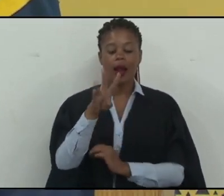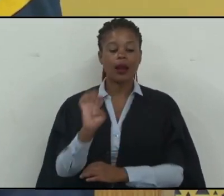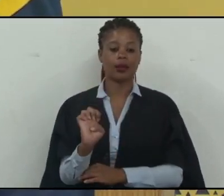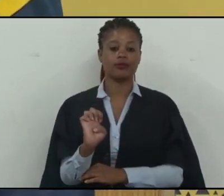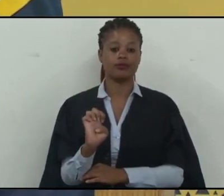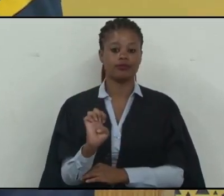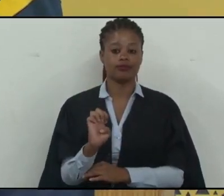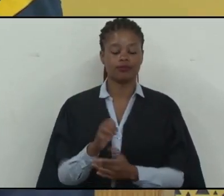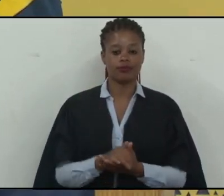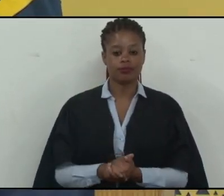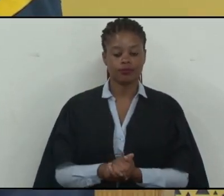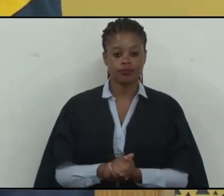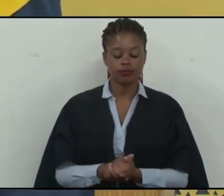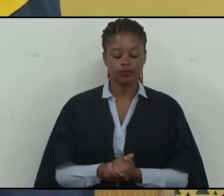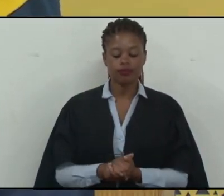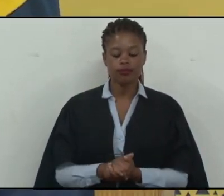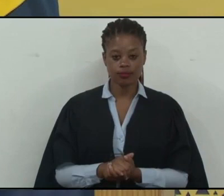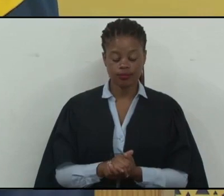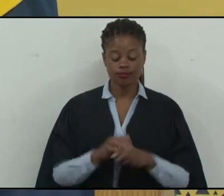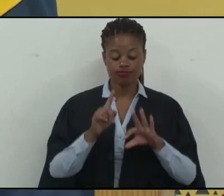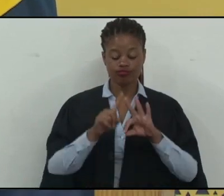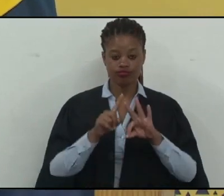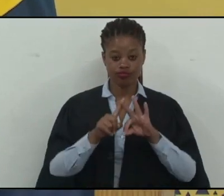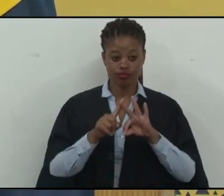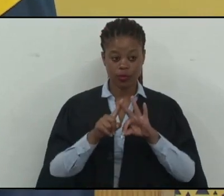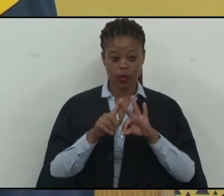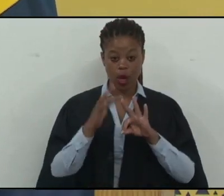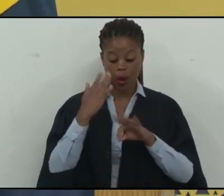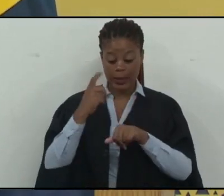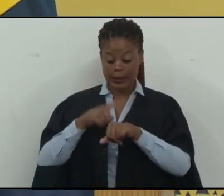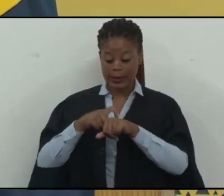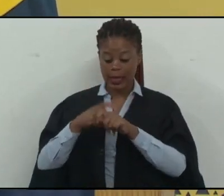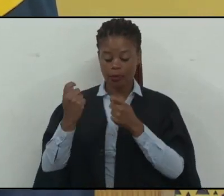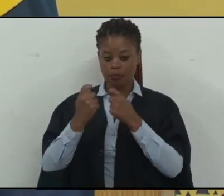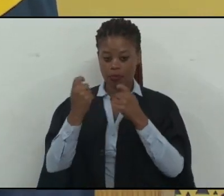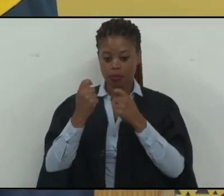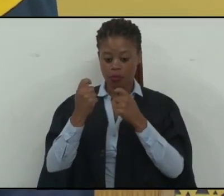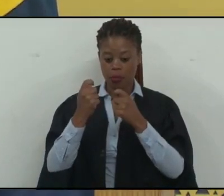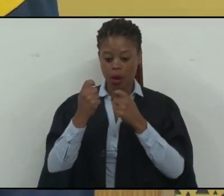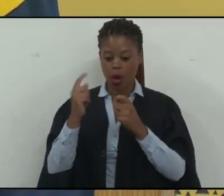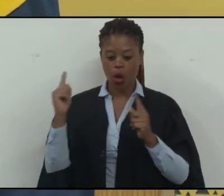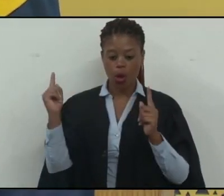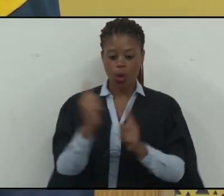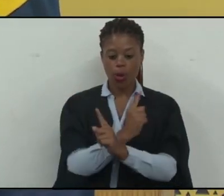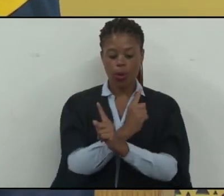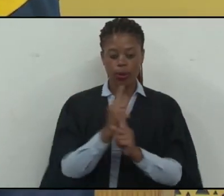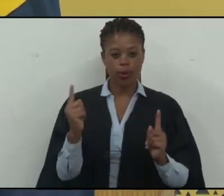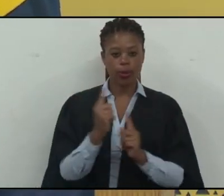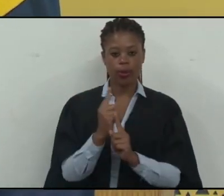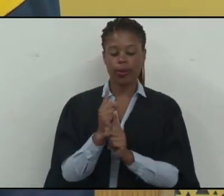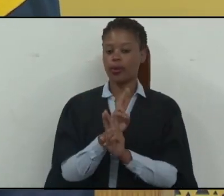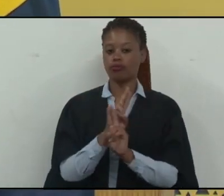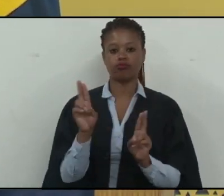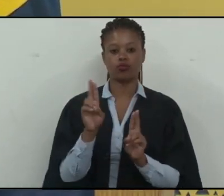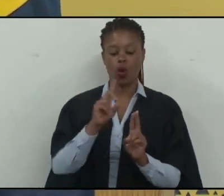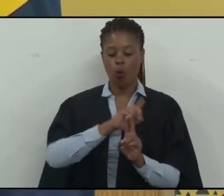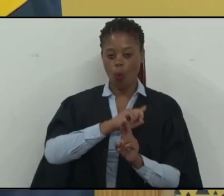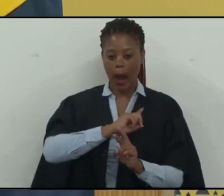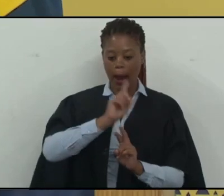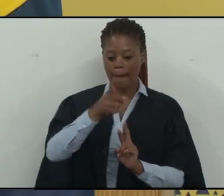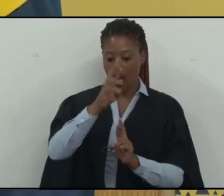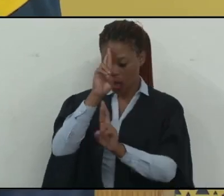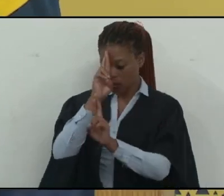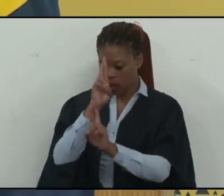Third, that you do not leave the hall during the procession out of respect for all our graduates and their